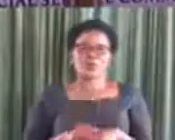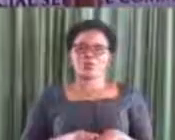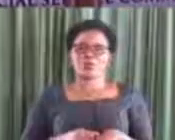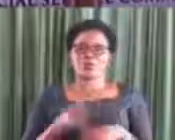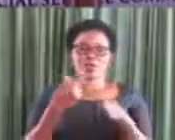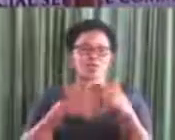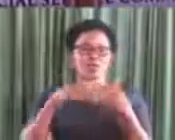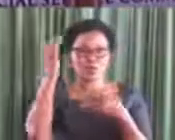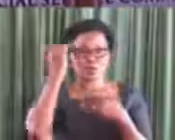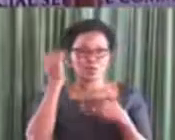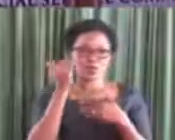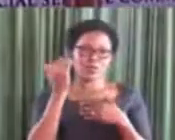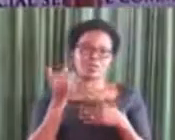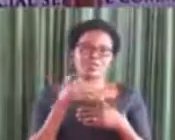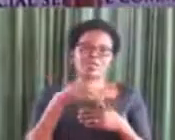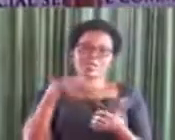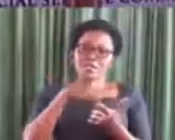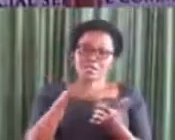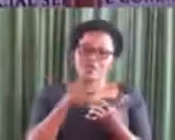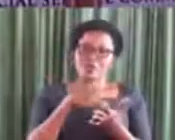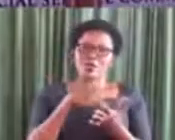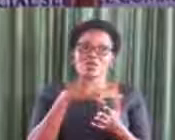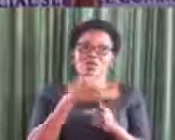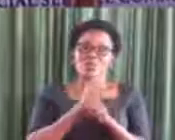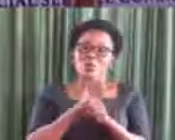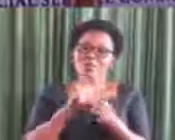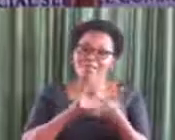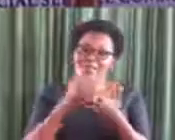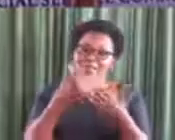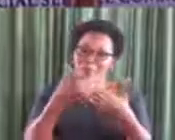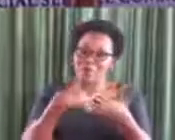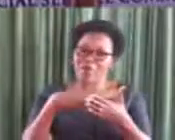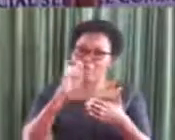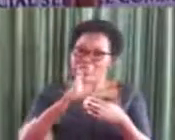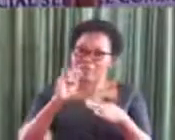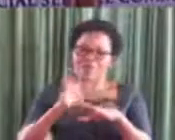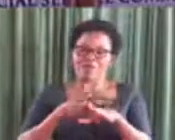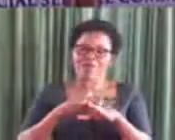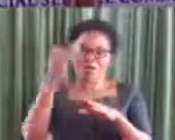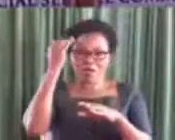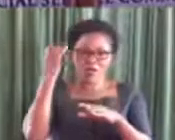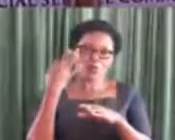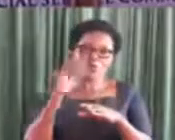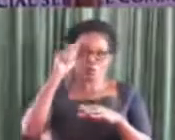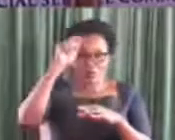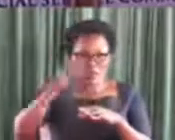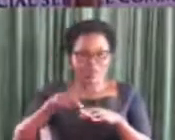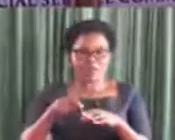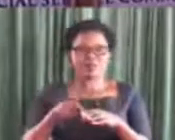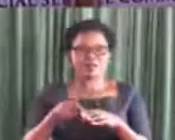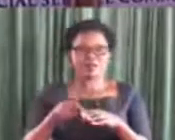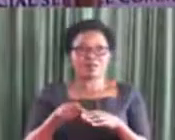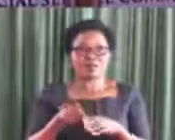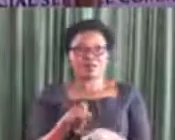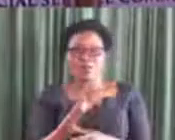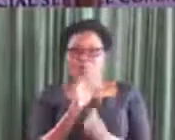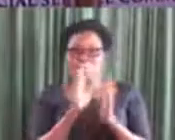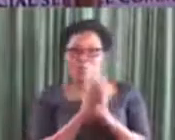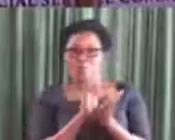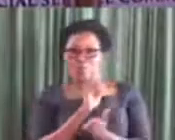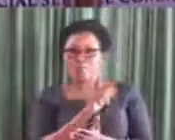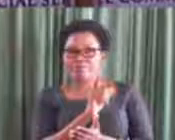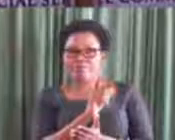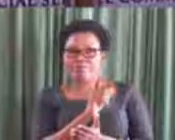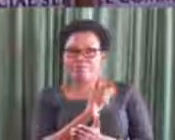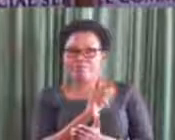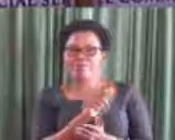including doing that before the East African Court of Justice. And this was a